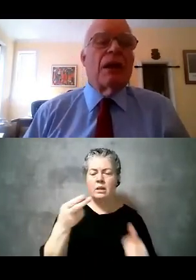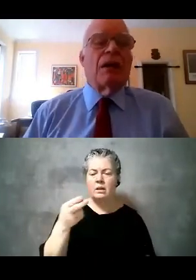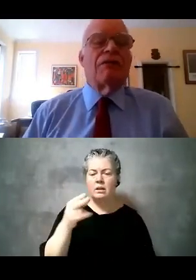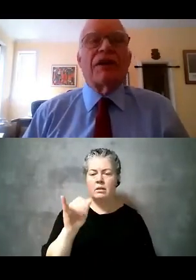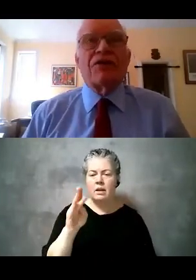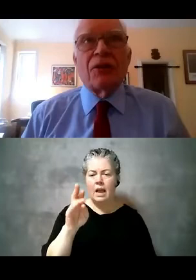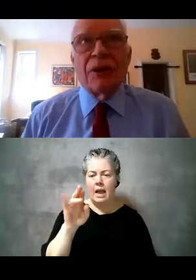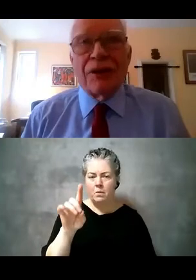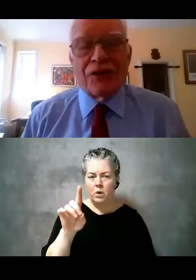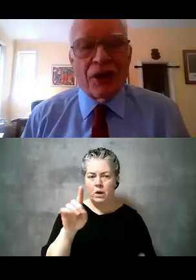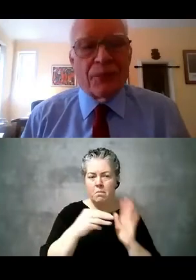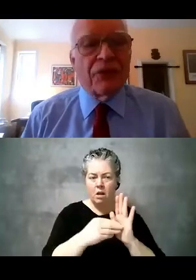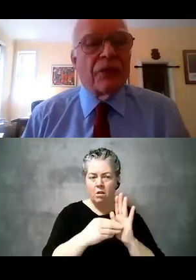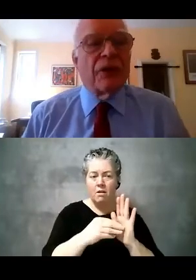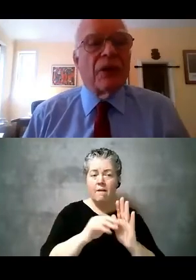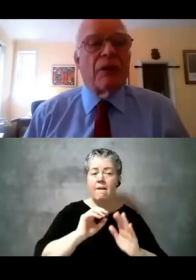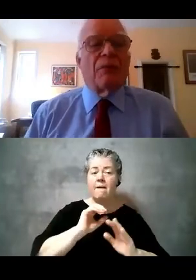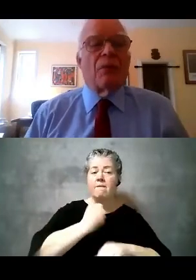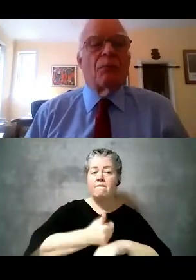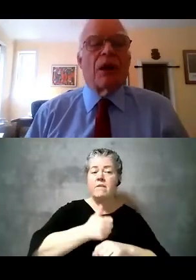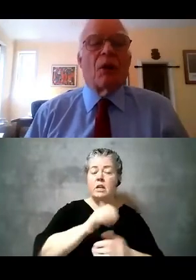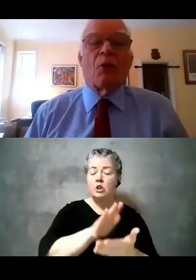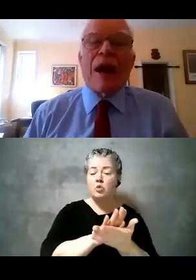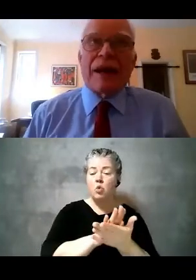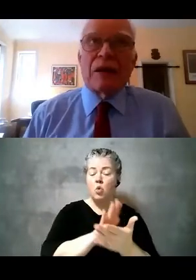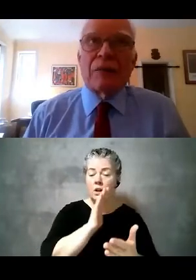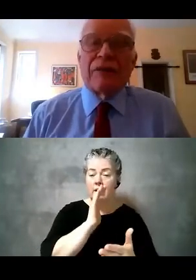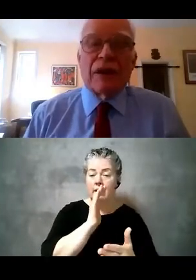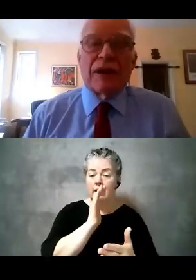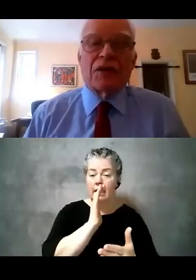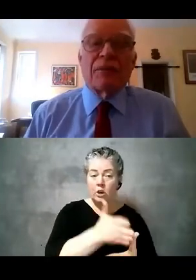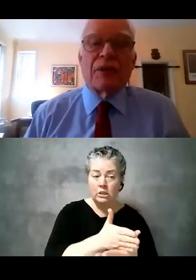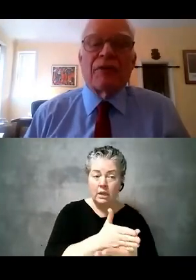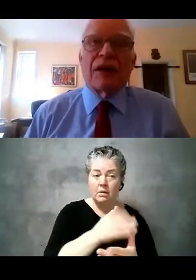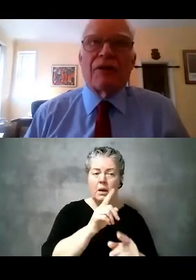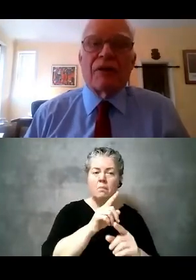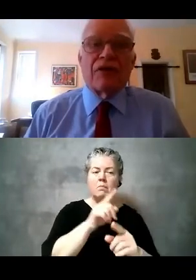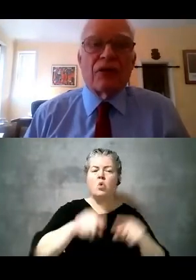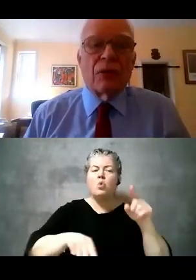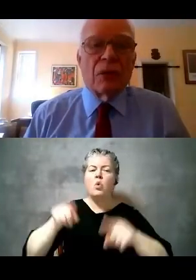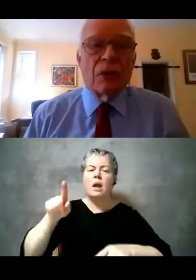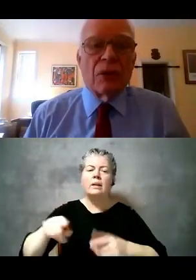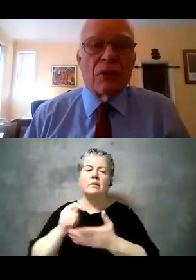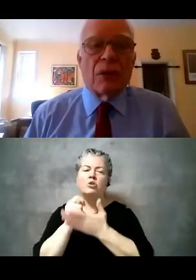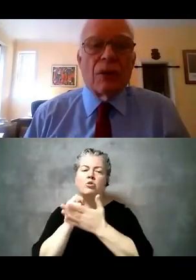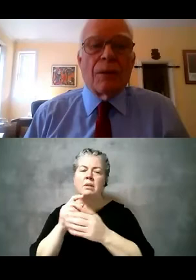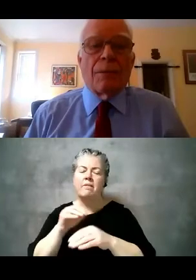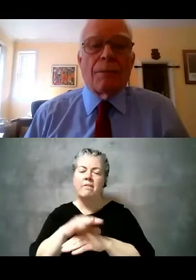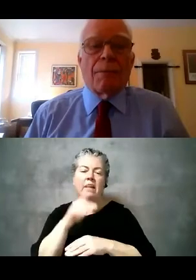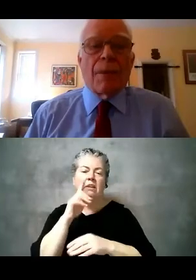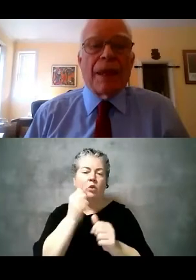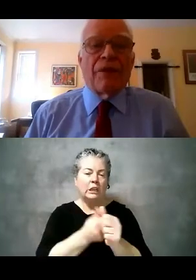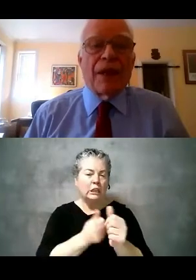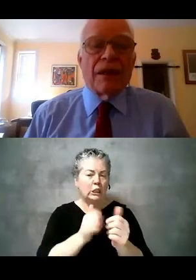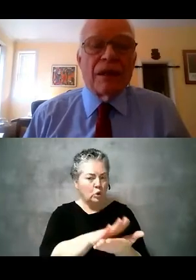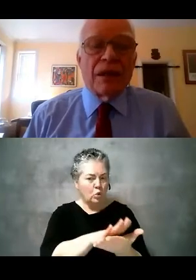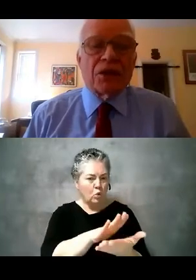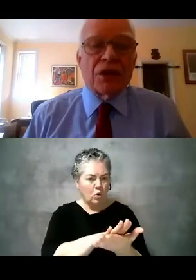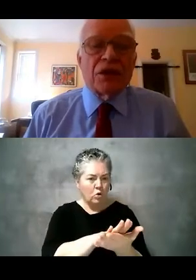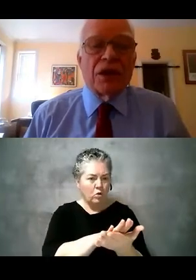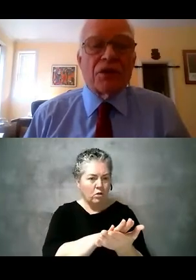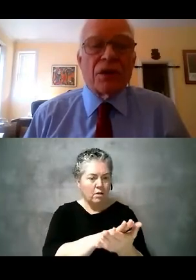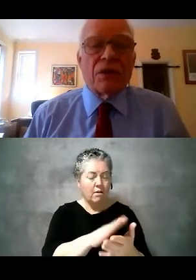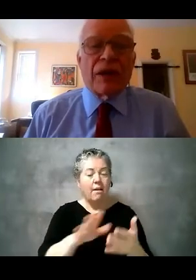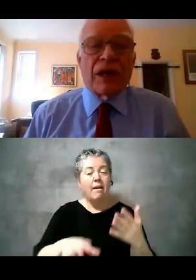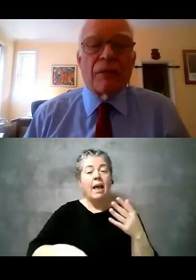whatever. Fixed school intercepts, but a randomly varying treatment effect for each school. And then in